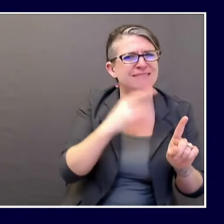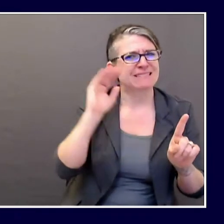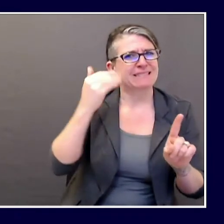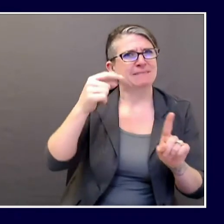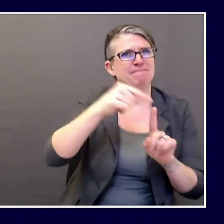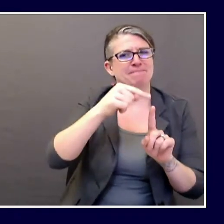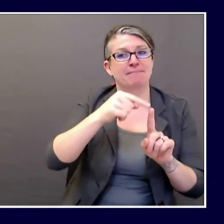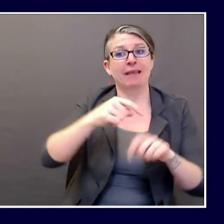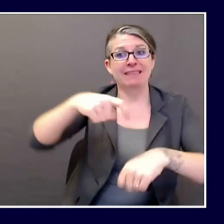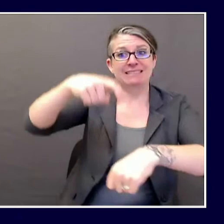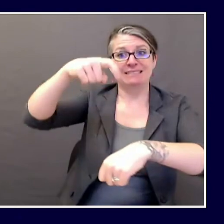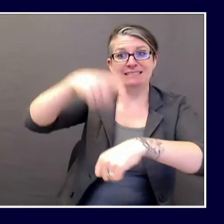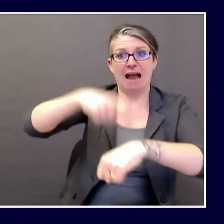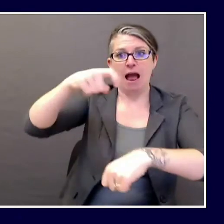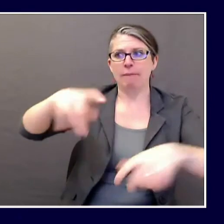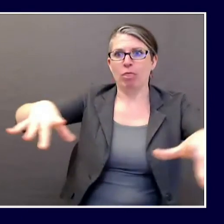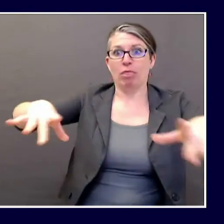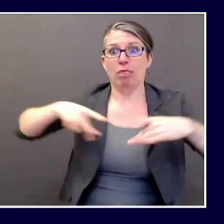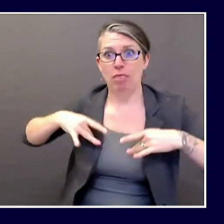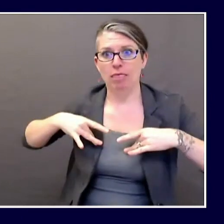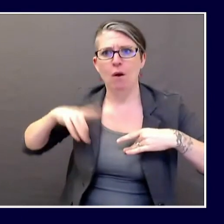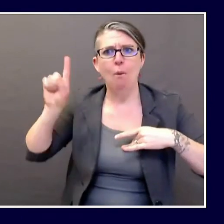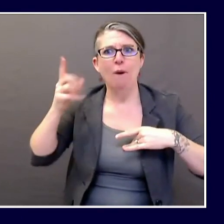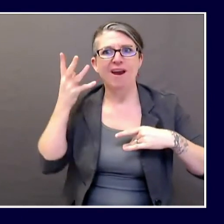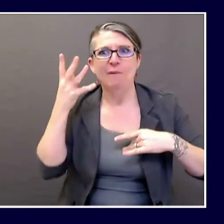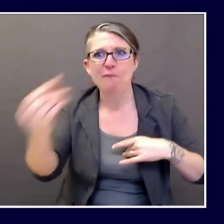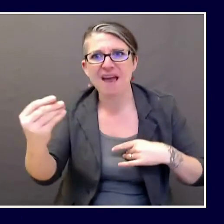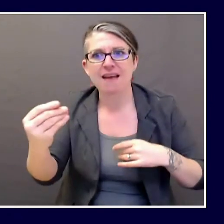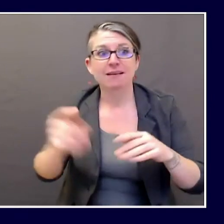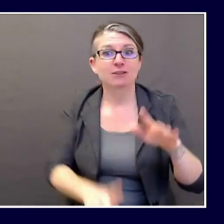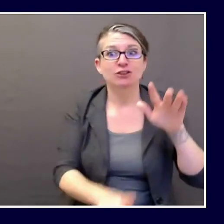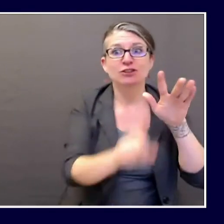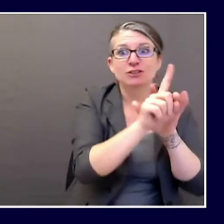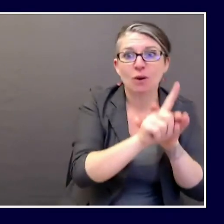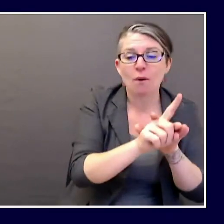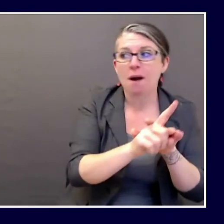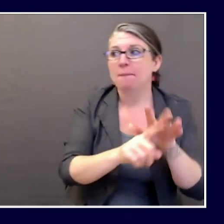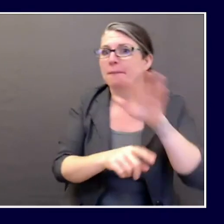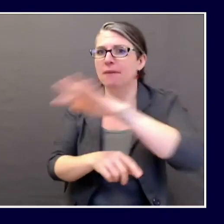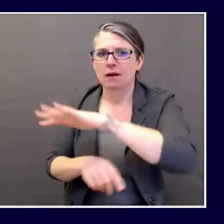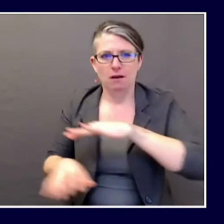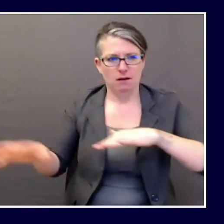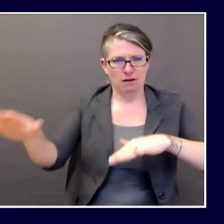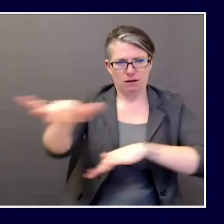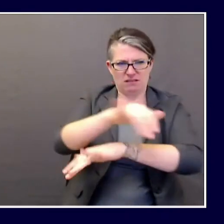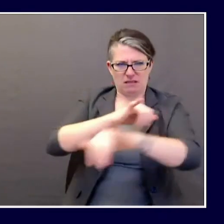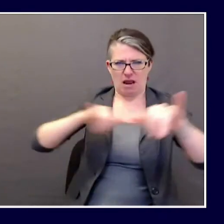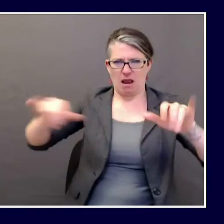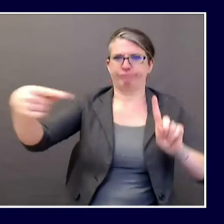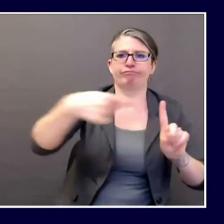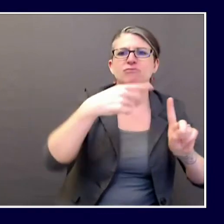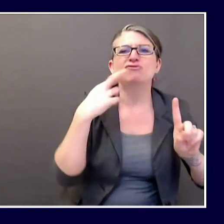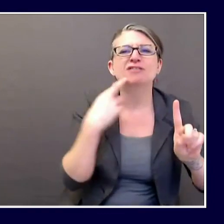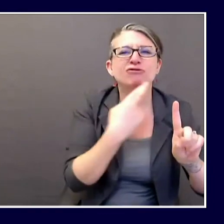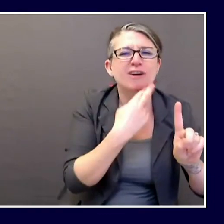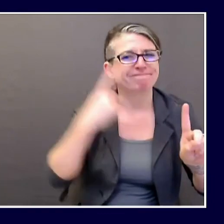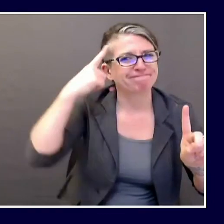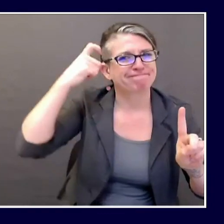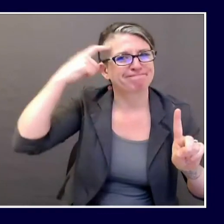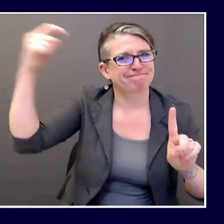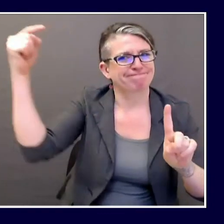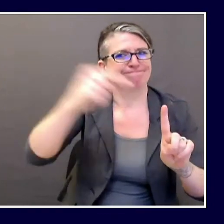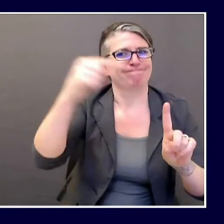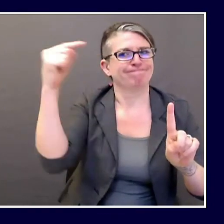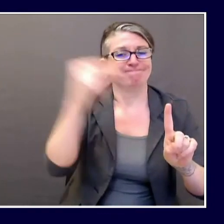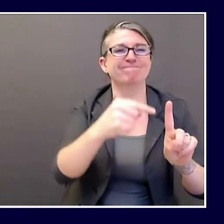certain apartment complexes where there seem to be cases. Those are the clusters that I mentioned. Again, I'm not going to reveal where those are